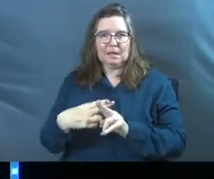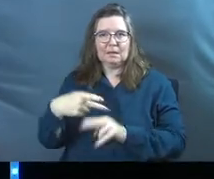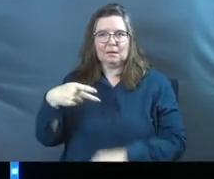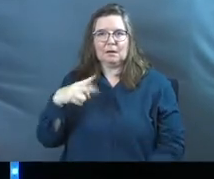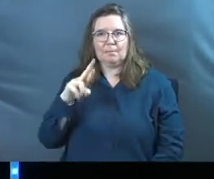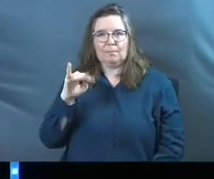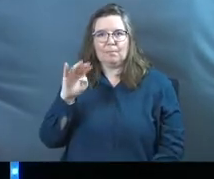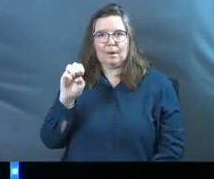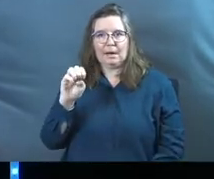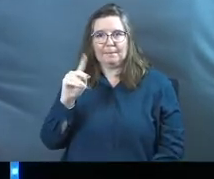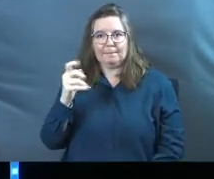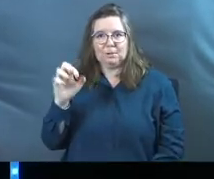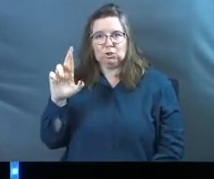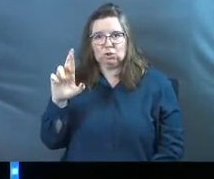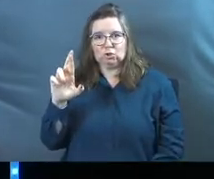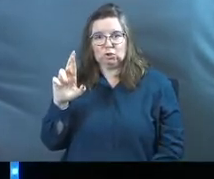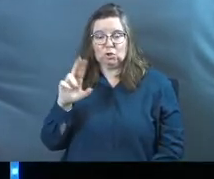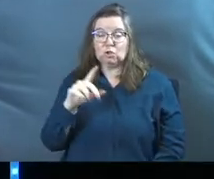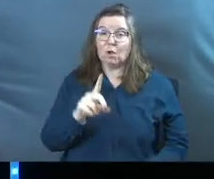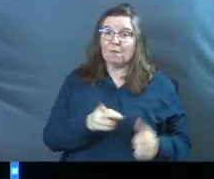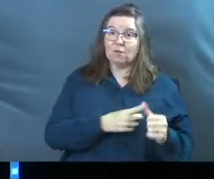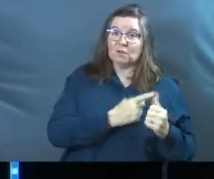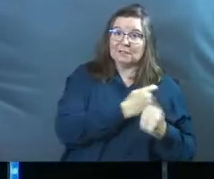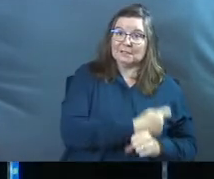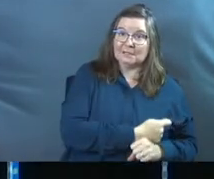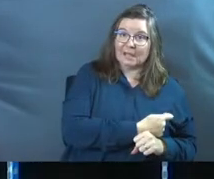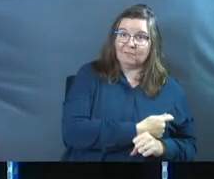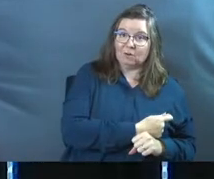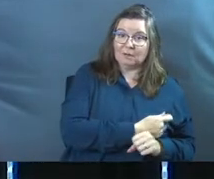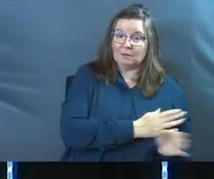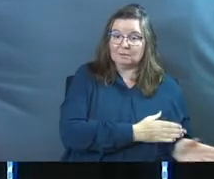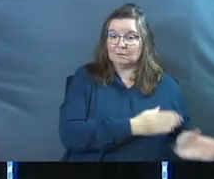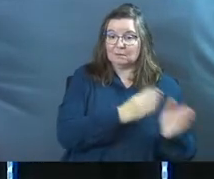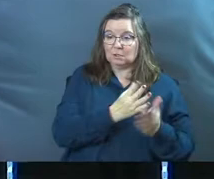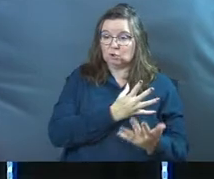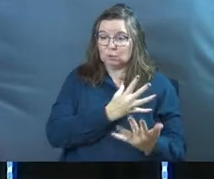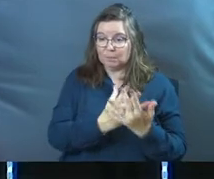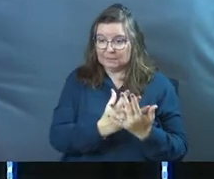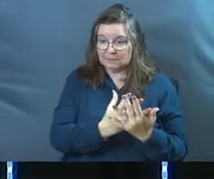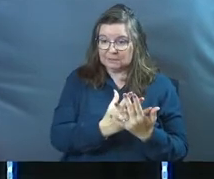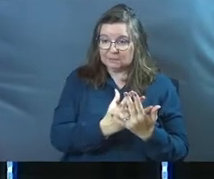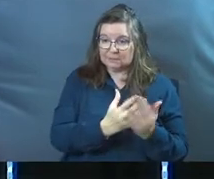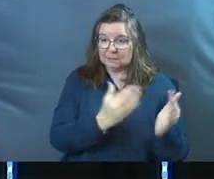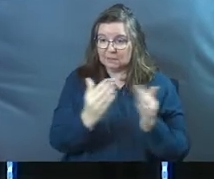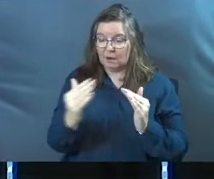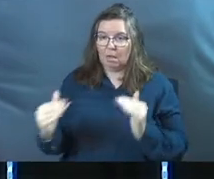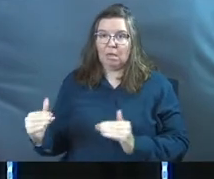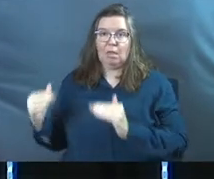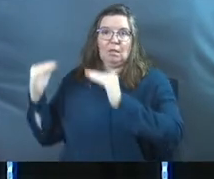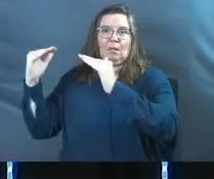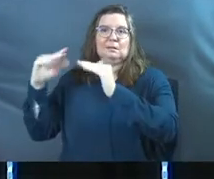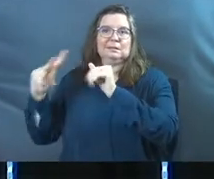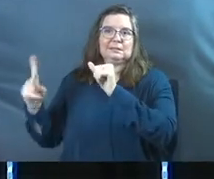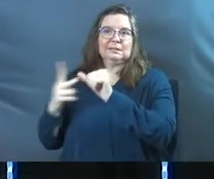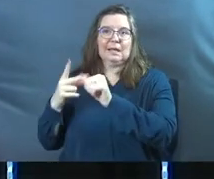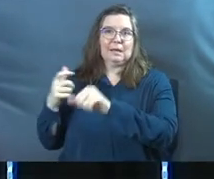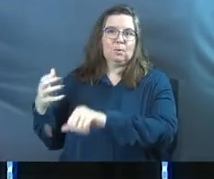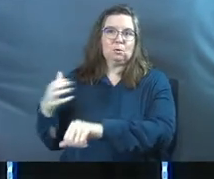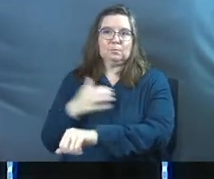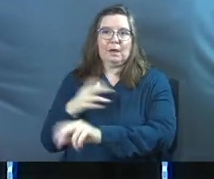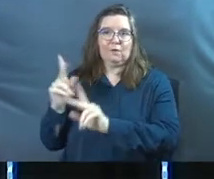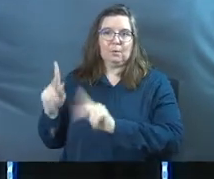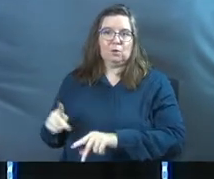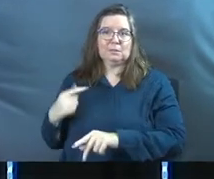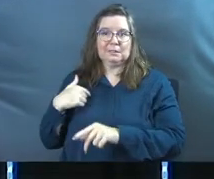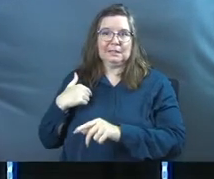So Joseph goes from slavery and in prison to suddenly the second most powerful person in the most powerful country in the ancient world, Egypt.